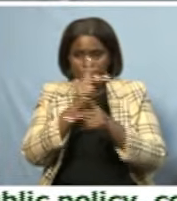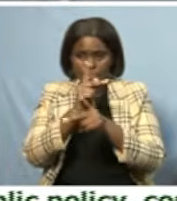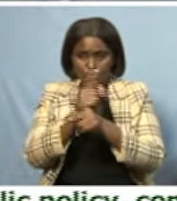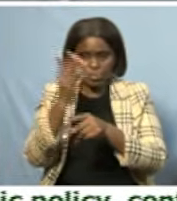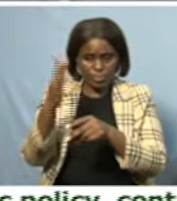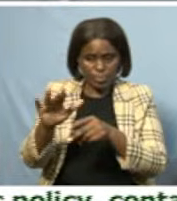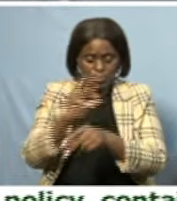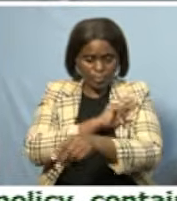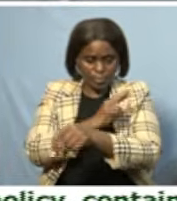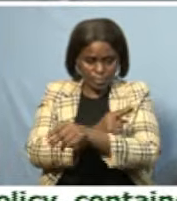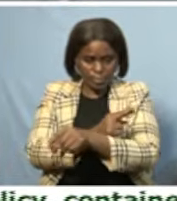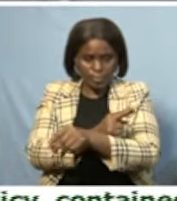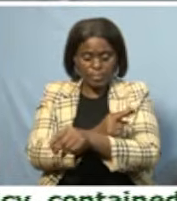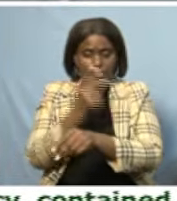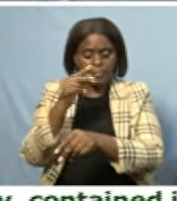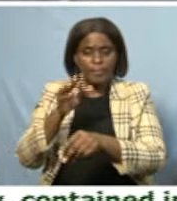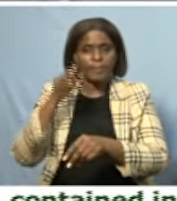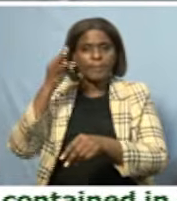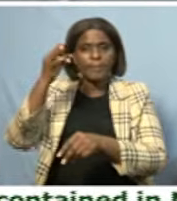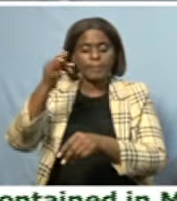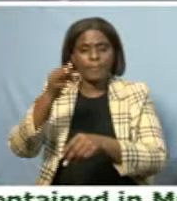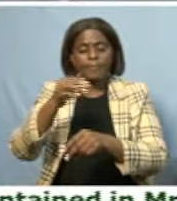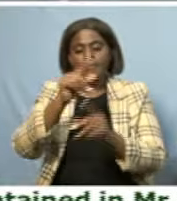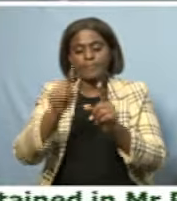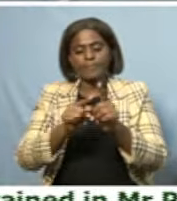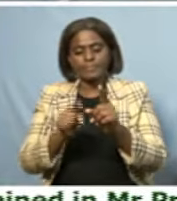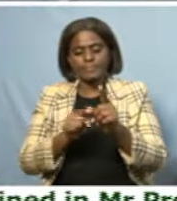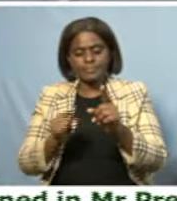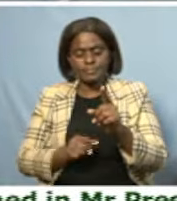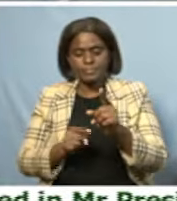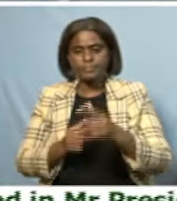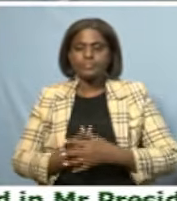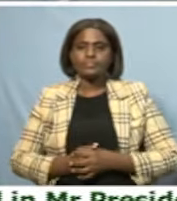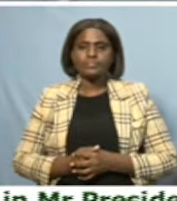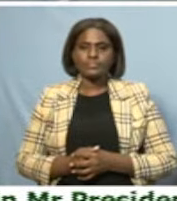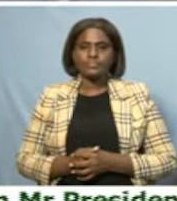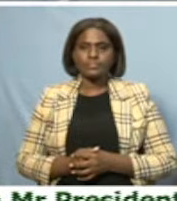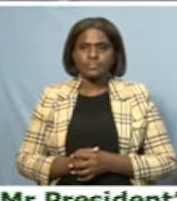natural resources for future generations.